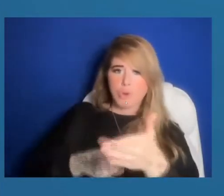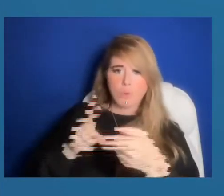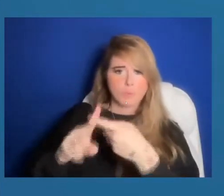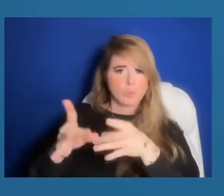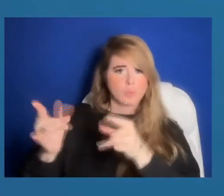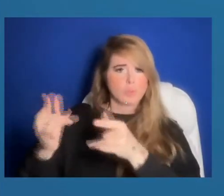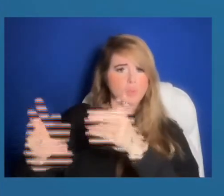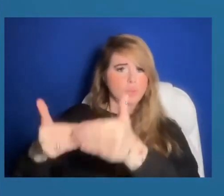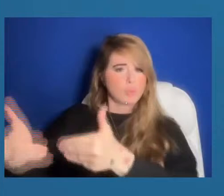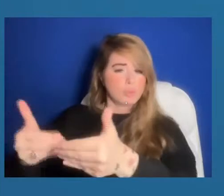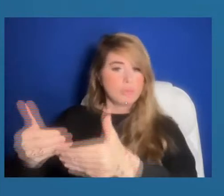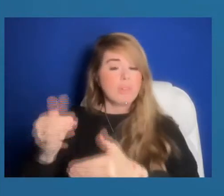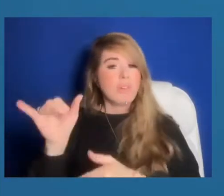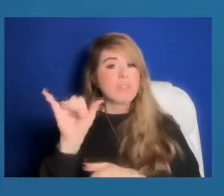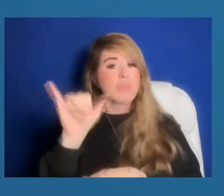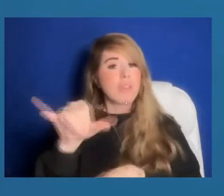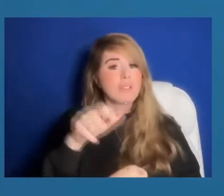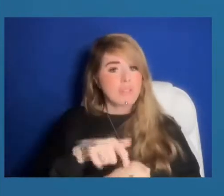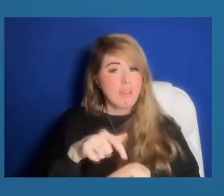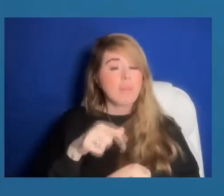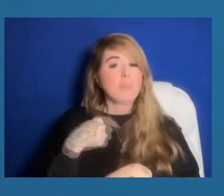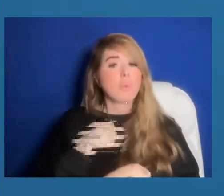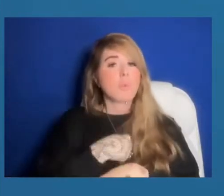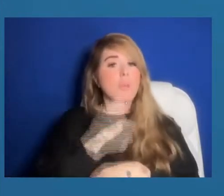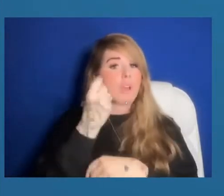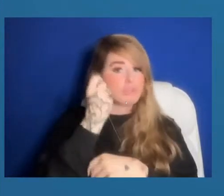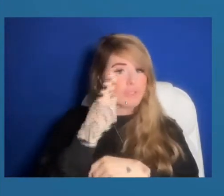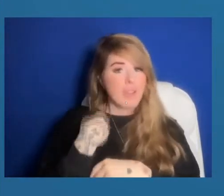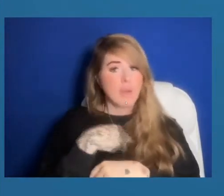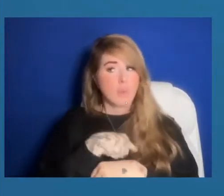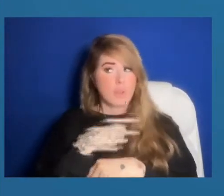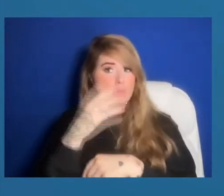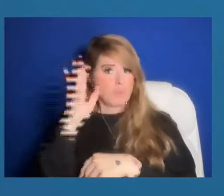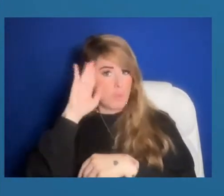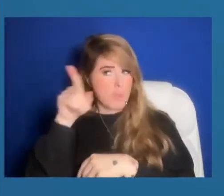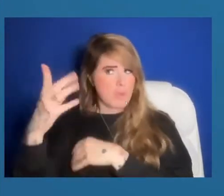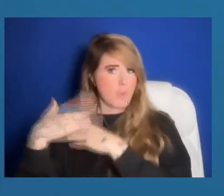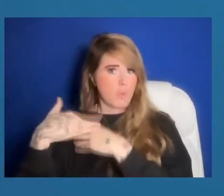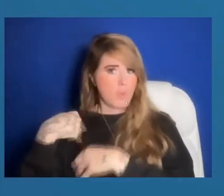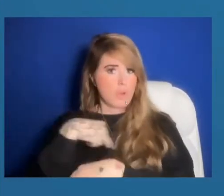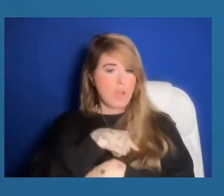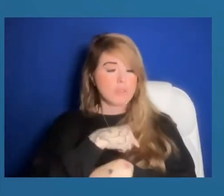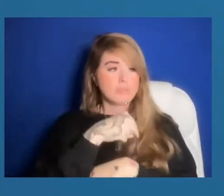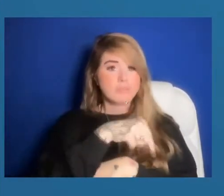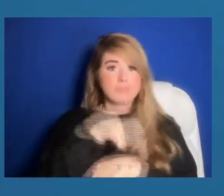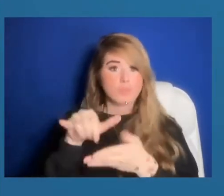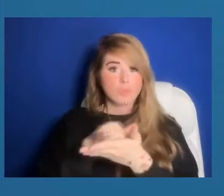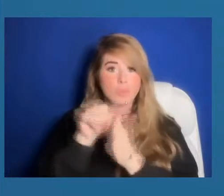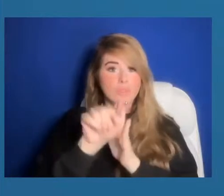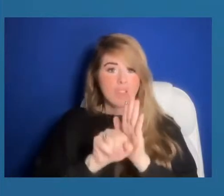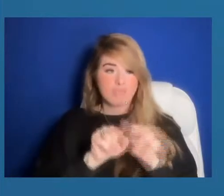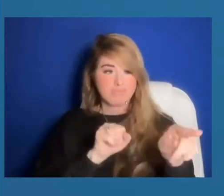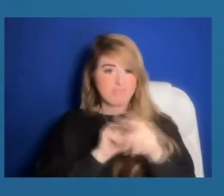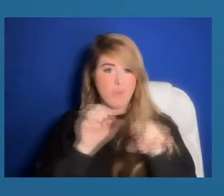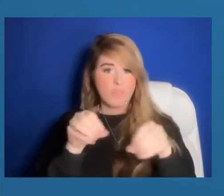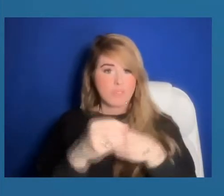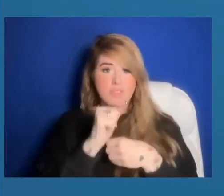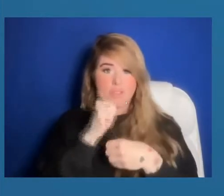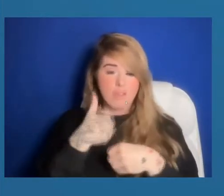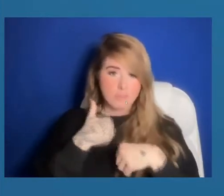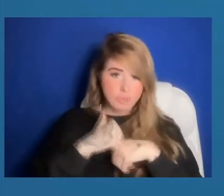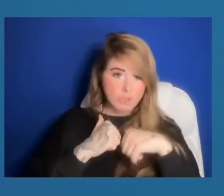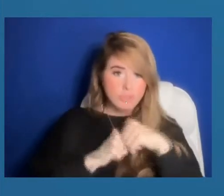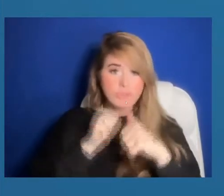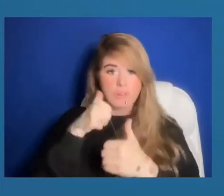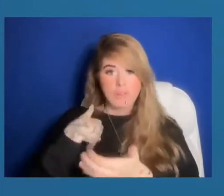knew at that time and understood and warned about was that no office in New York State had the infrastructure or the funding to make